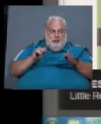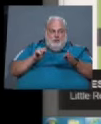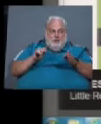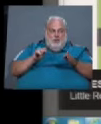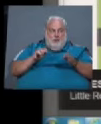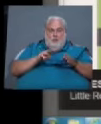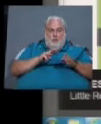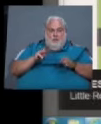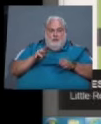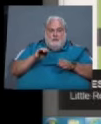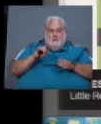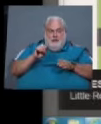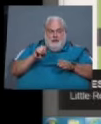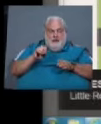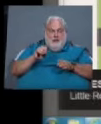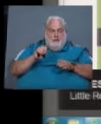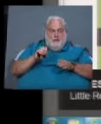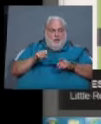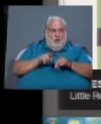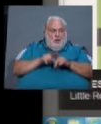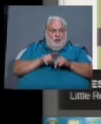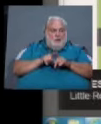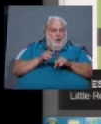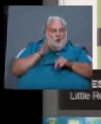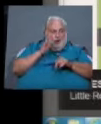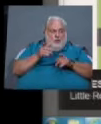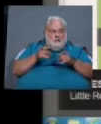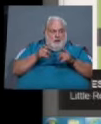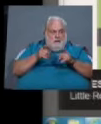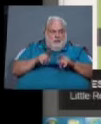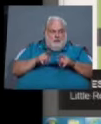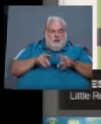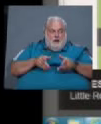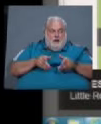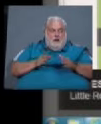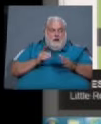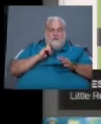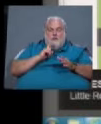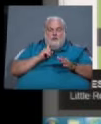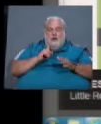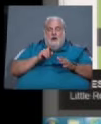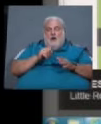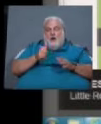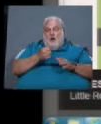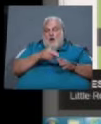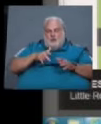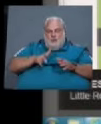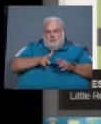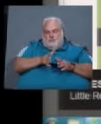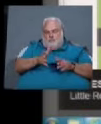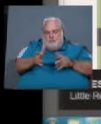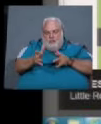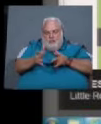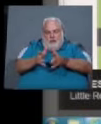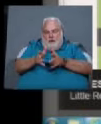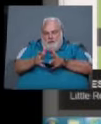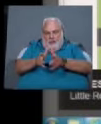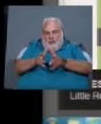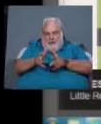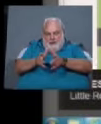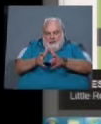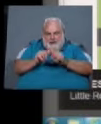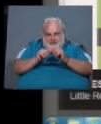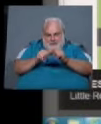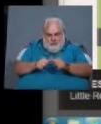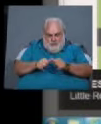side of the school that will also take place to provide any additional vehicle queuing area on the street